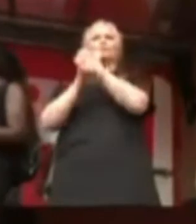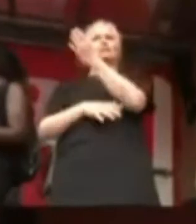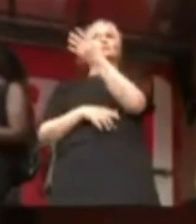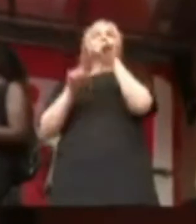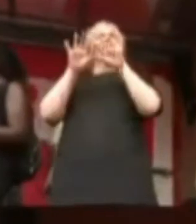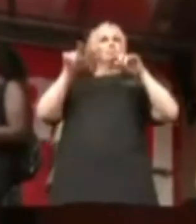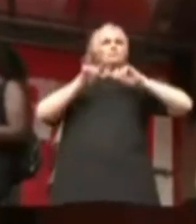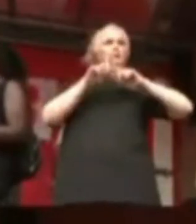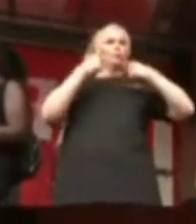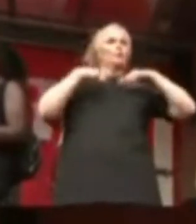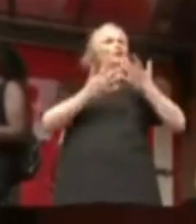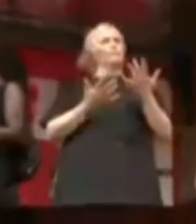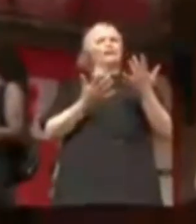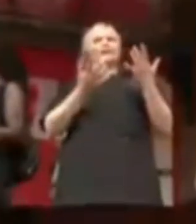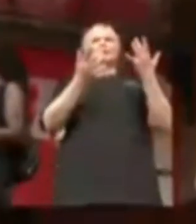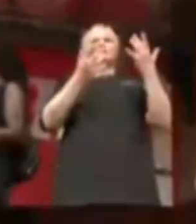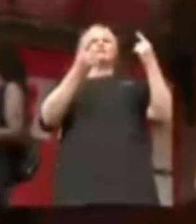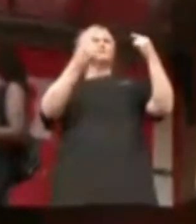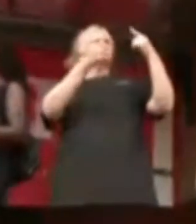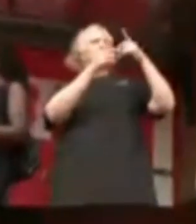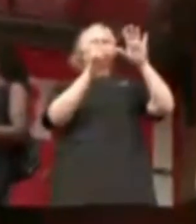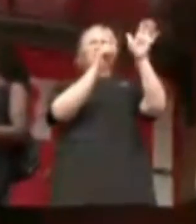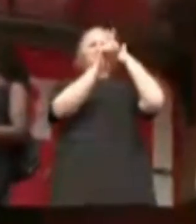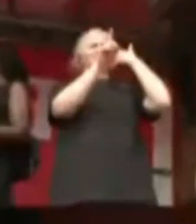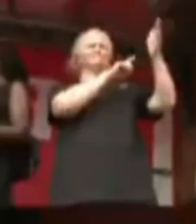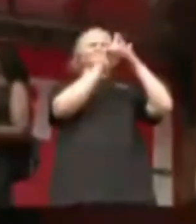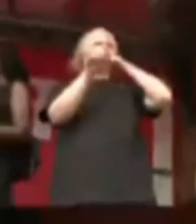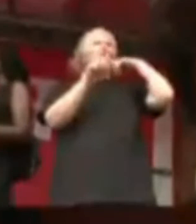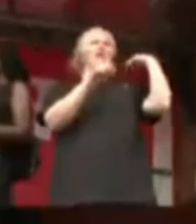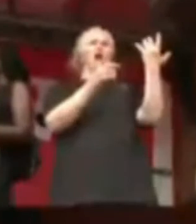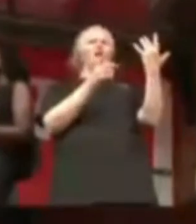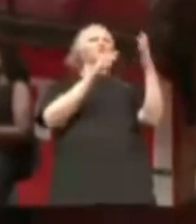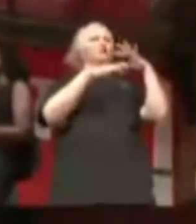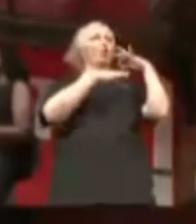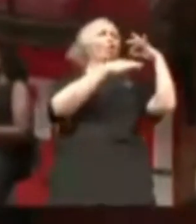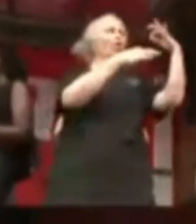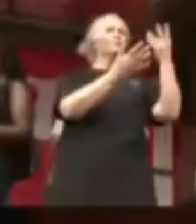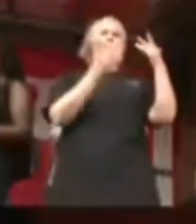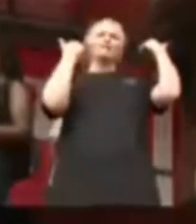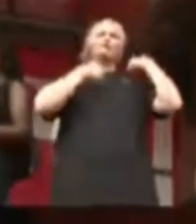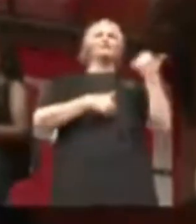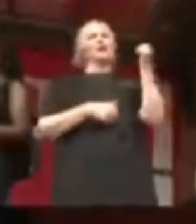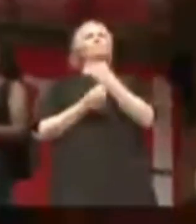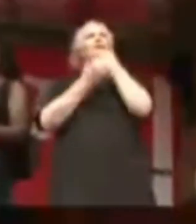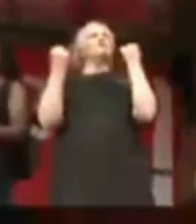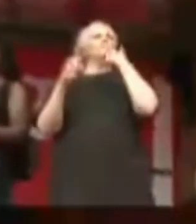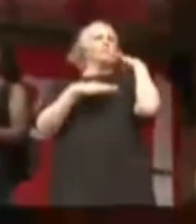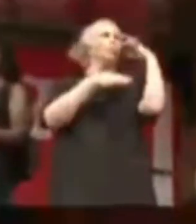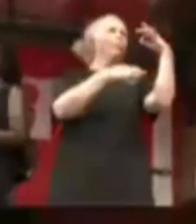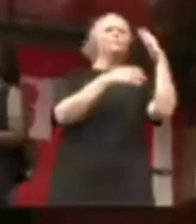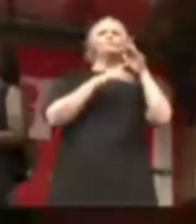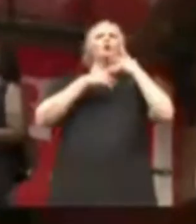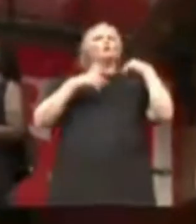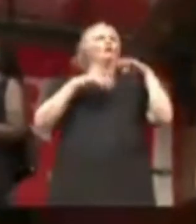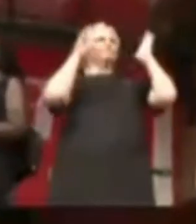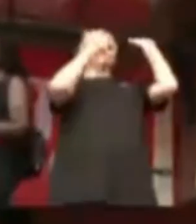same time, we are being conned, we're being lied to, we're being taken for a ride by the rich and the powerful. But we're not going to